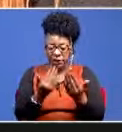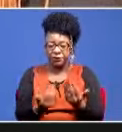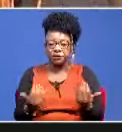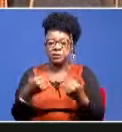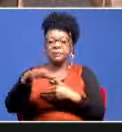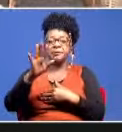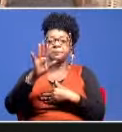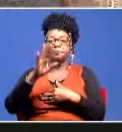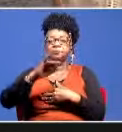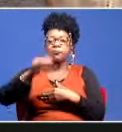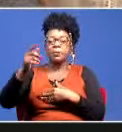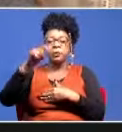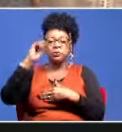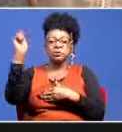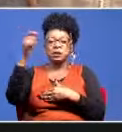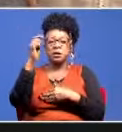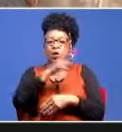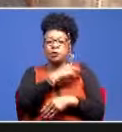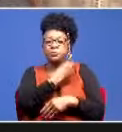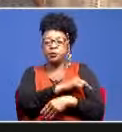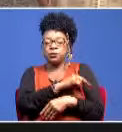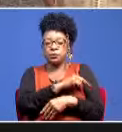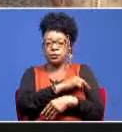Kenya Hospital has been